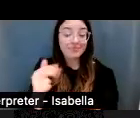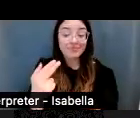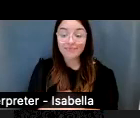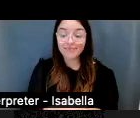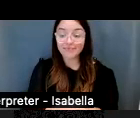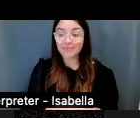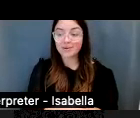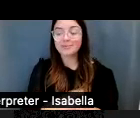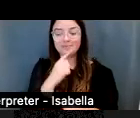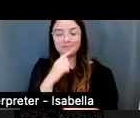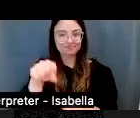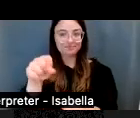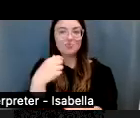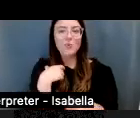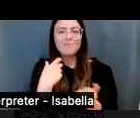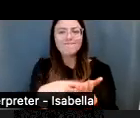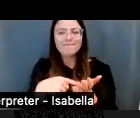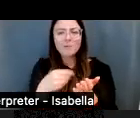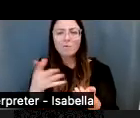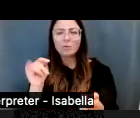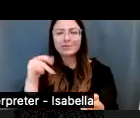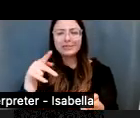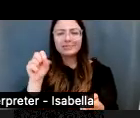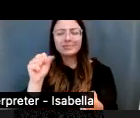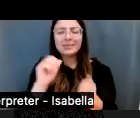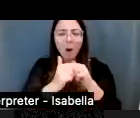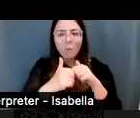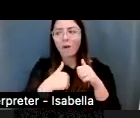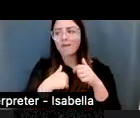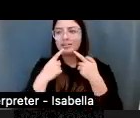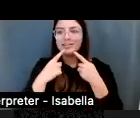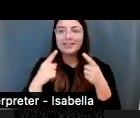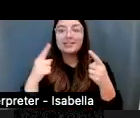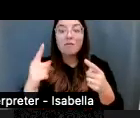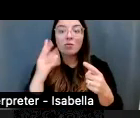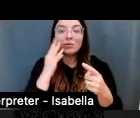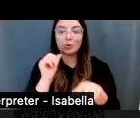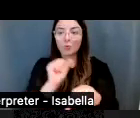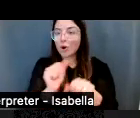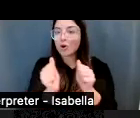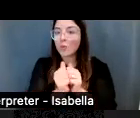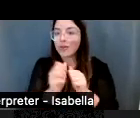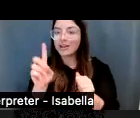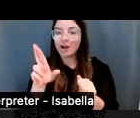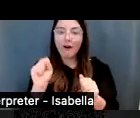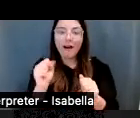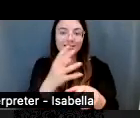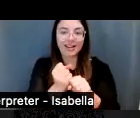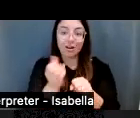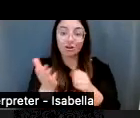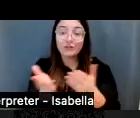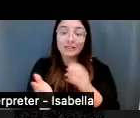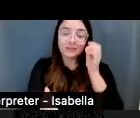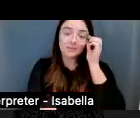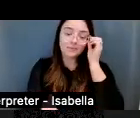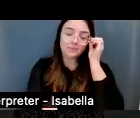want to go through a few tips about how to have a really successful experience working with DRS and obtaining services. And so, our first